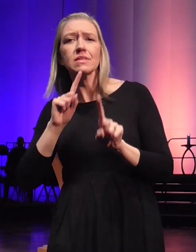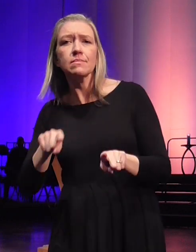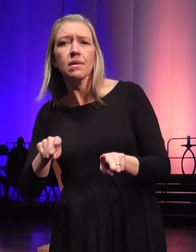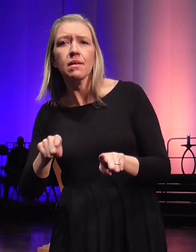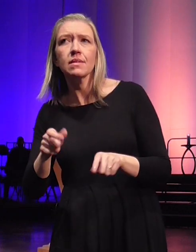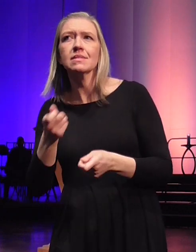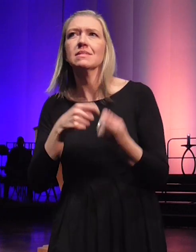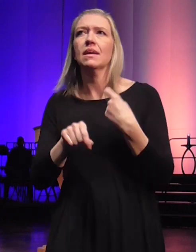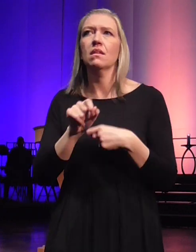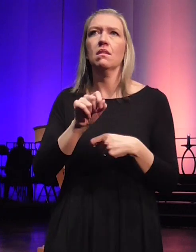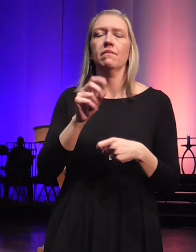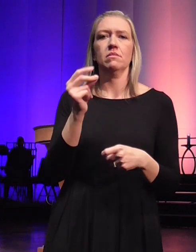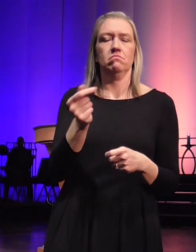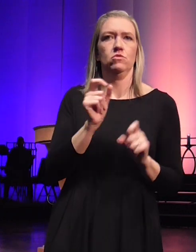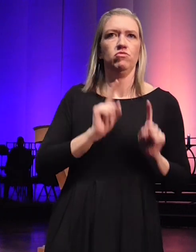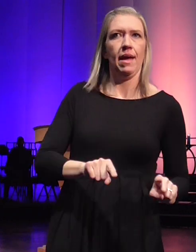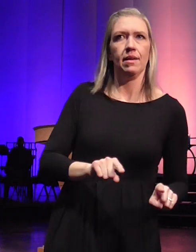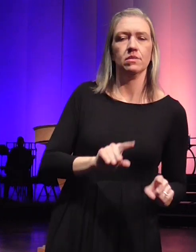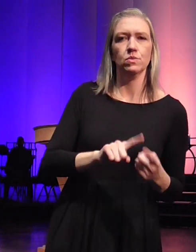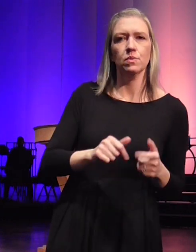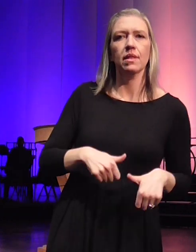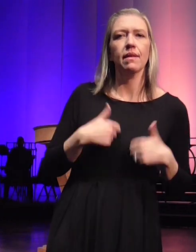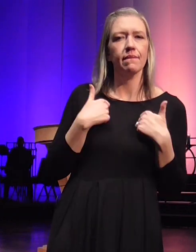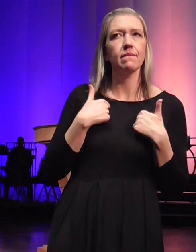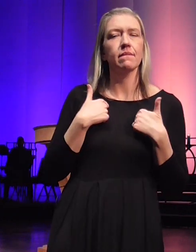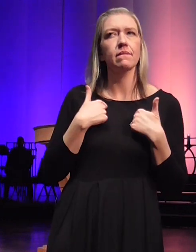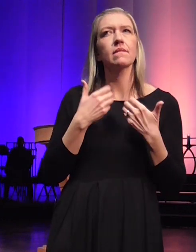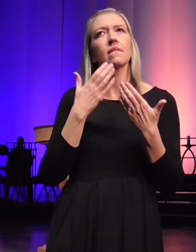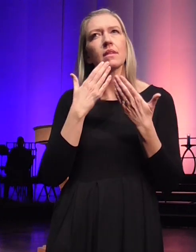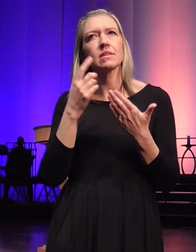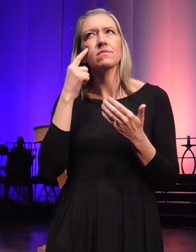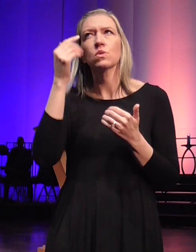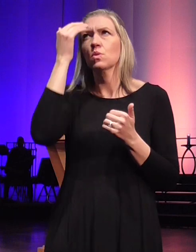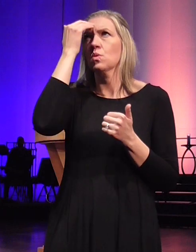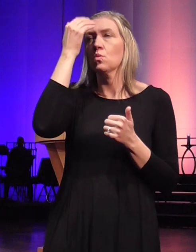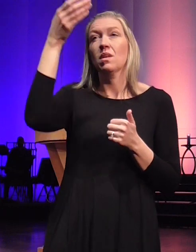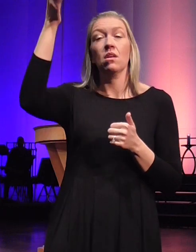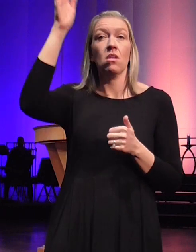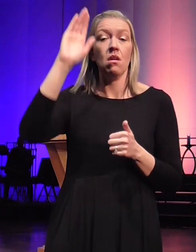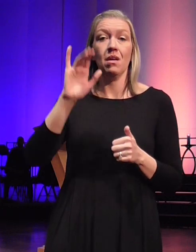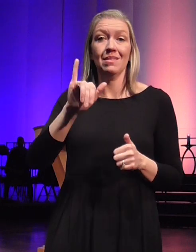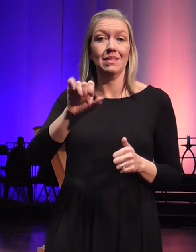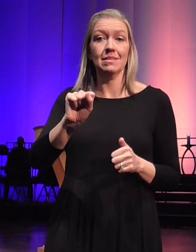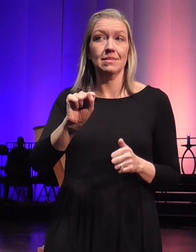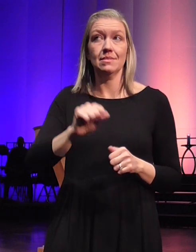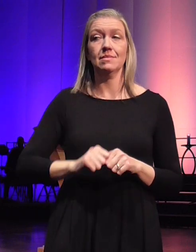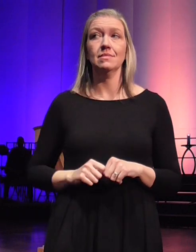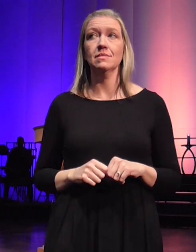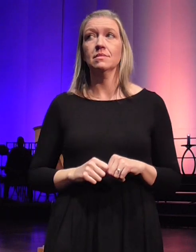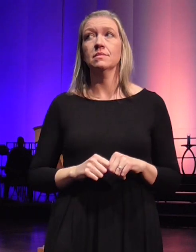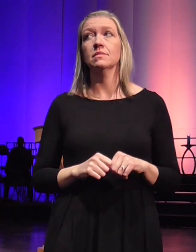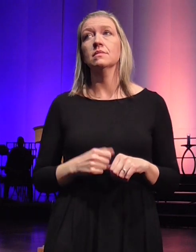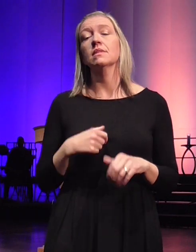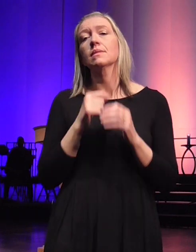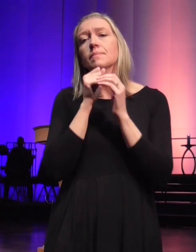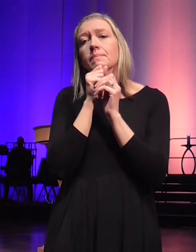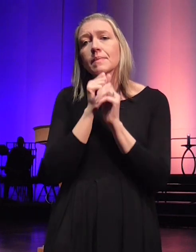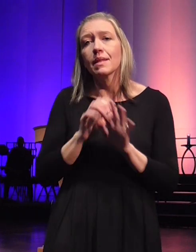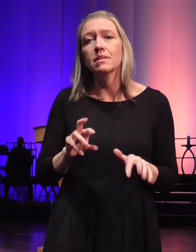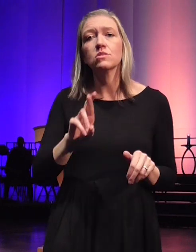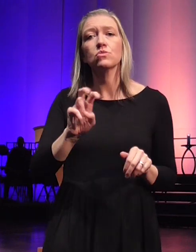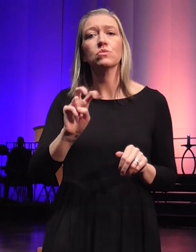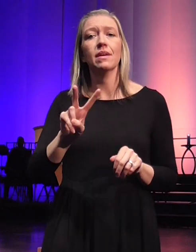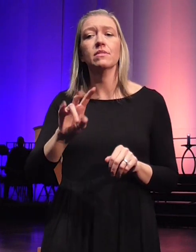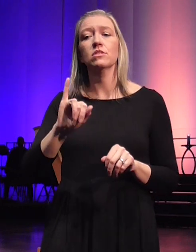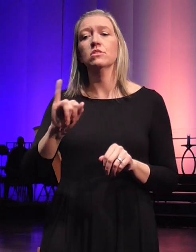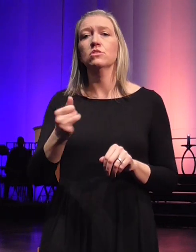life. I give thanks for this inner knowingness that God is. And oh, I bless Reverend Jackie this day,